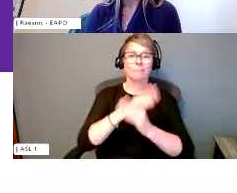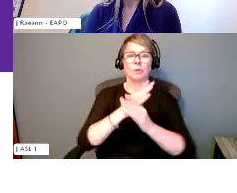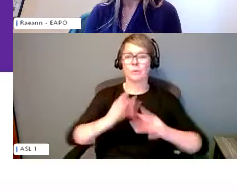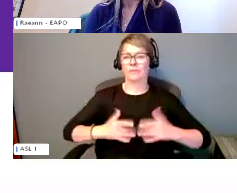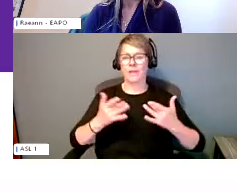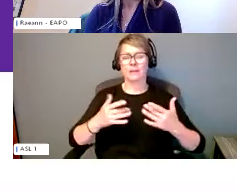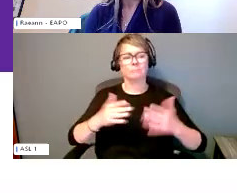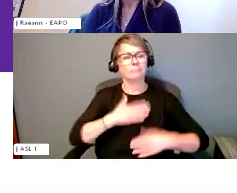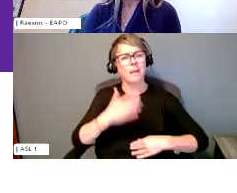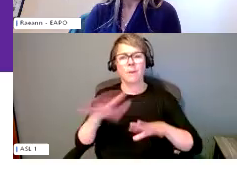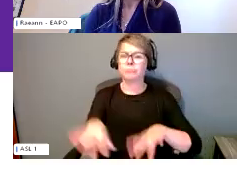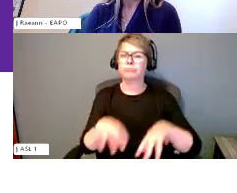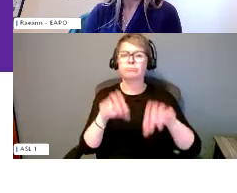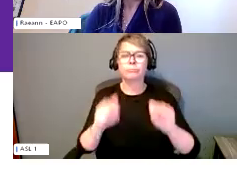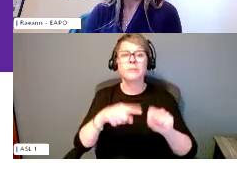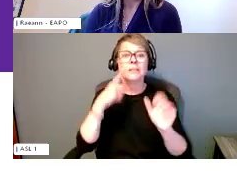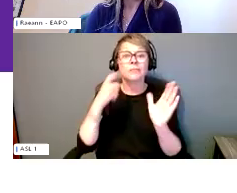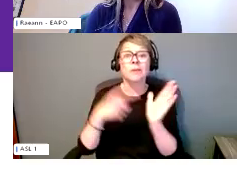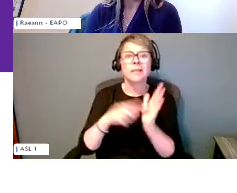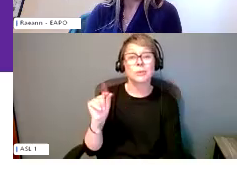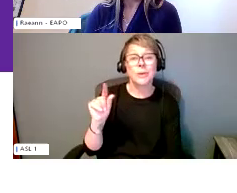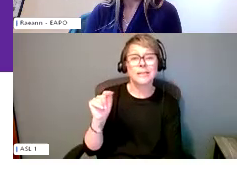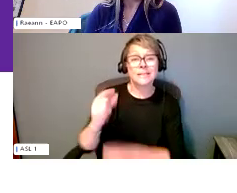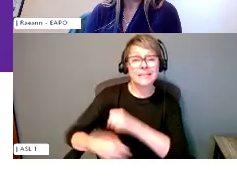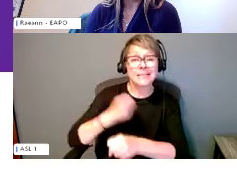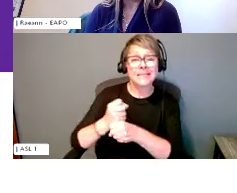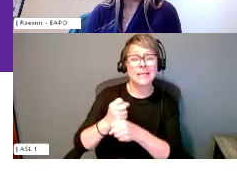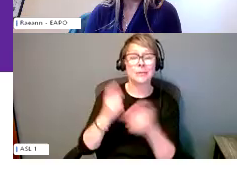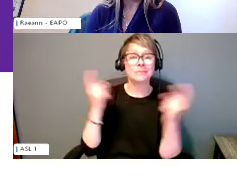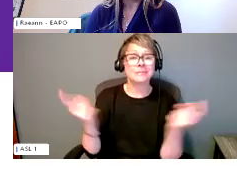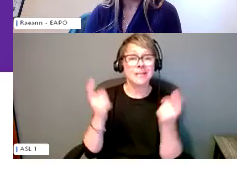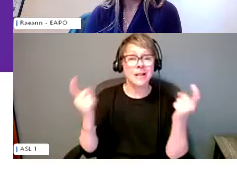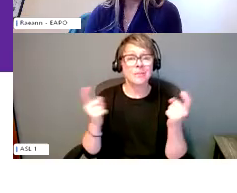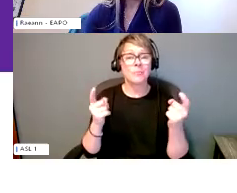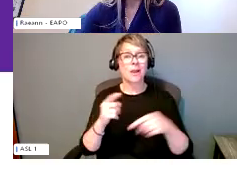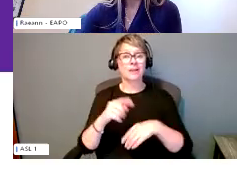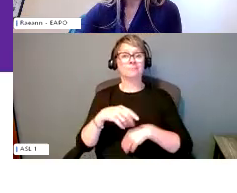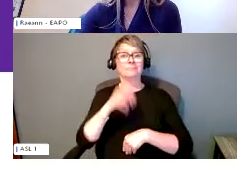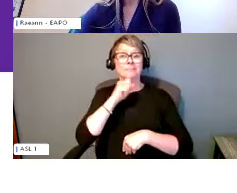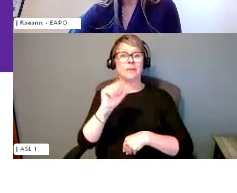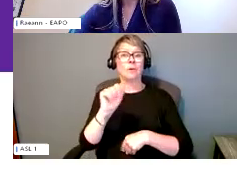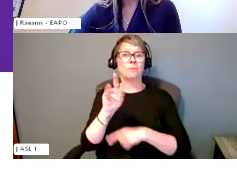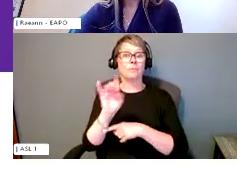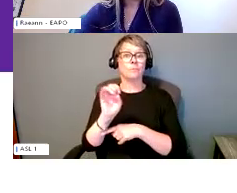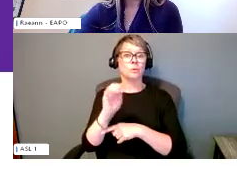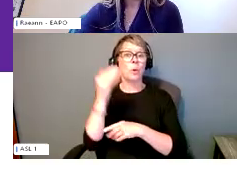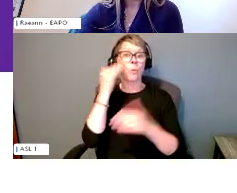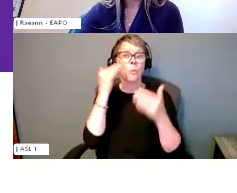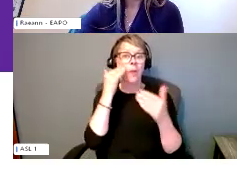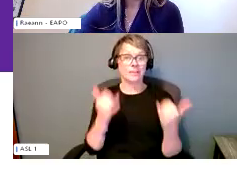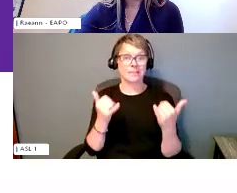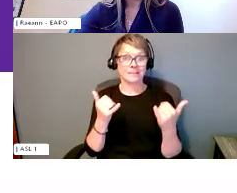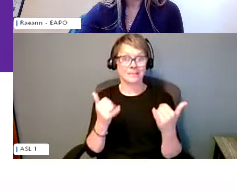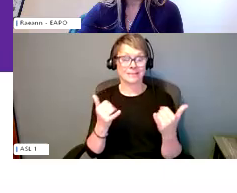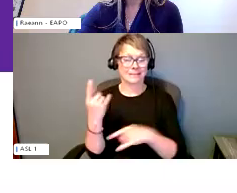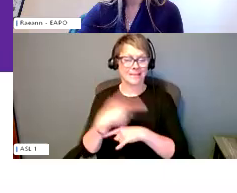hosting this in recognition of the 20 years of celebrating World Elderbeast Awareness Day. We are pleased that you're able to join